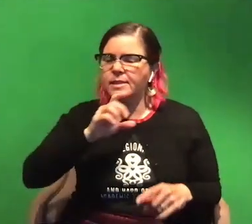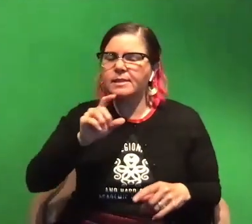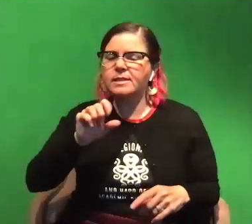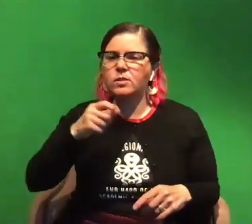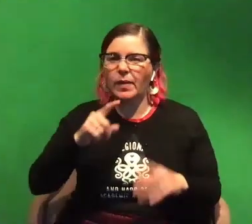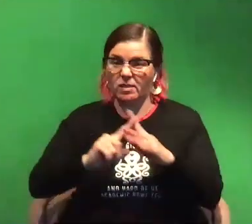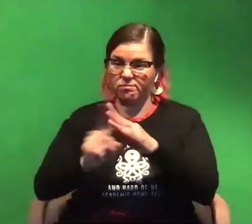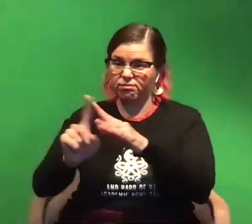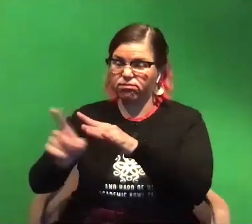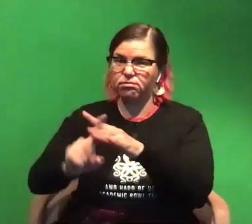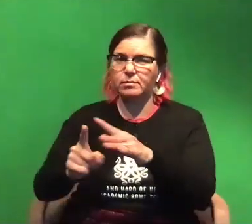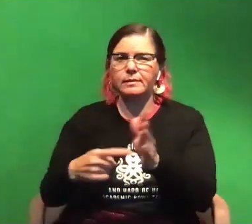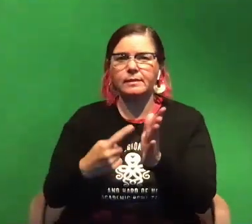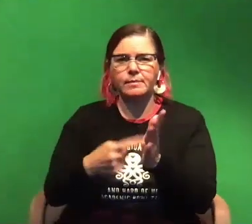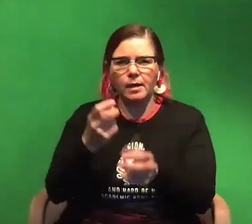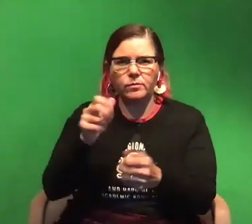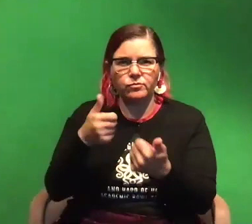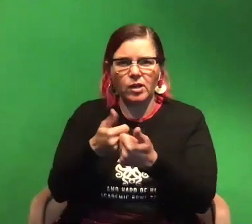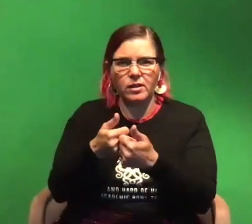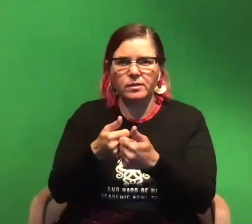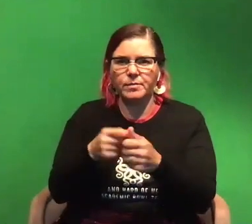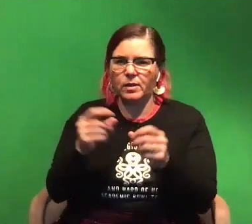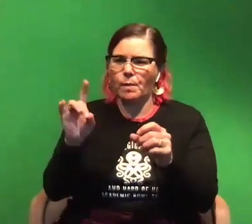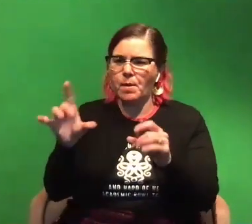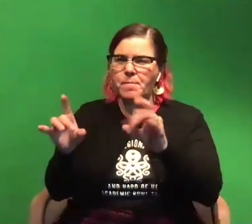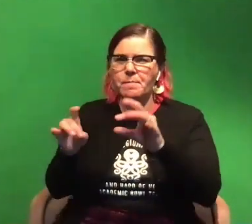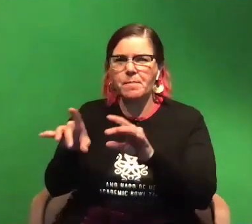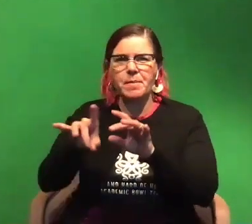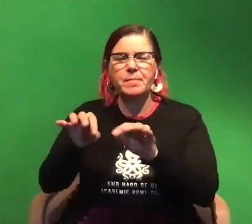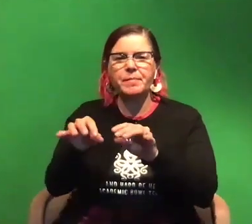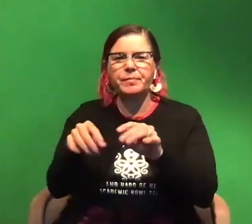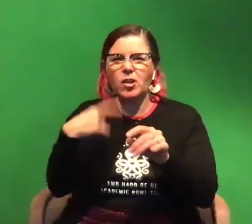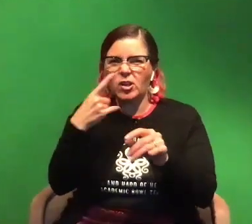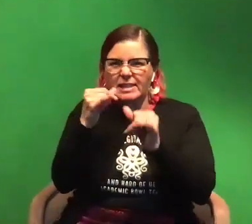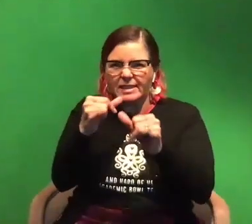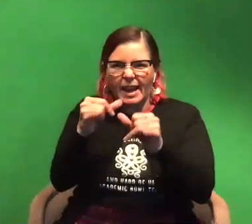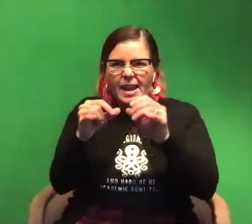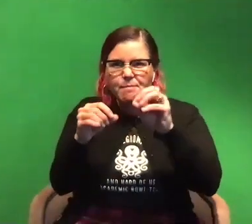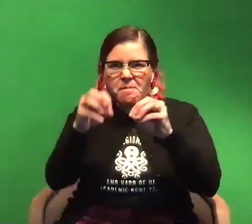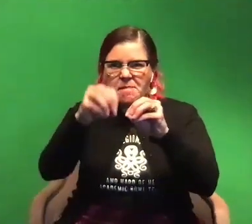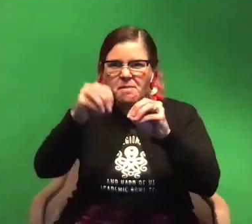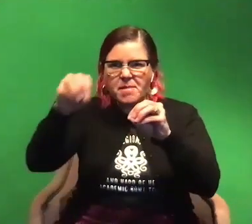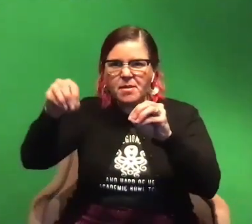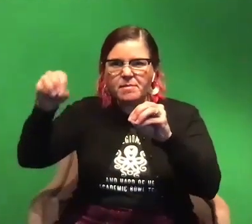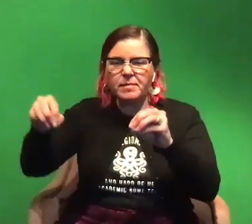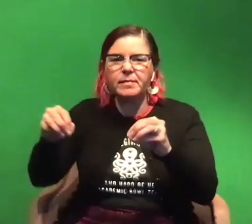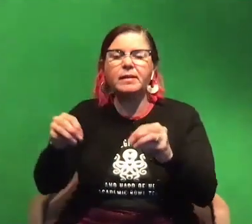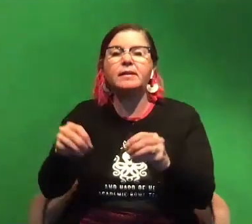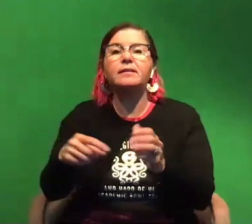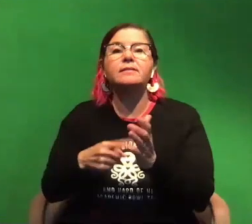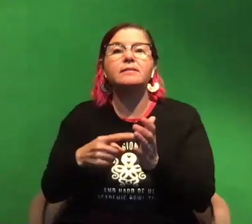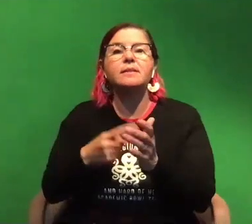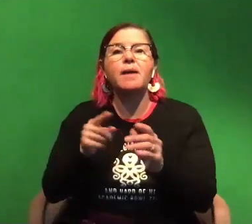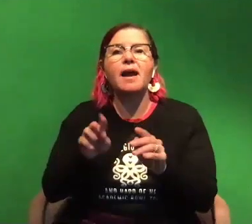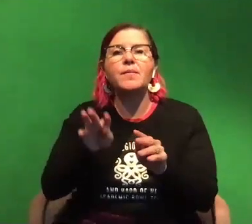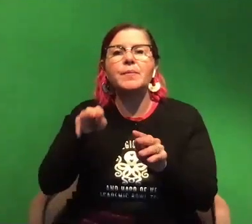from you, sometimes it can be challenging because they'll release these little pseudomorph blobs that look just like them. And sometimes they even have little wisps